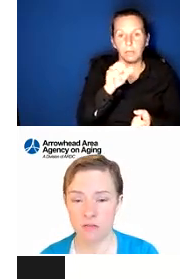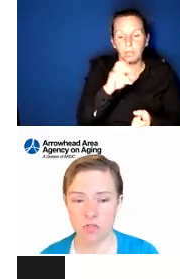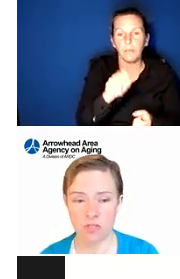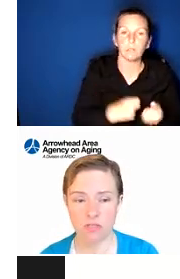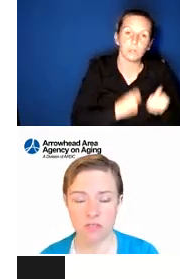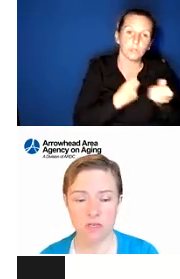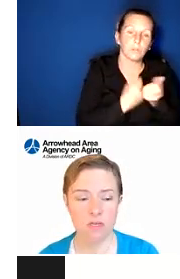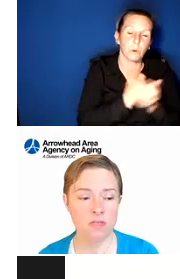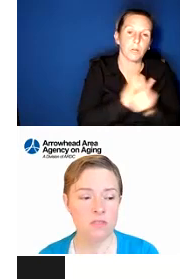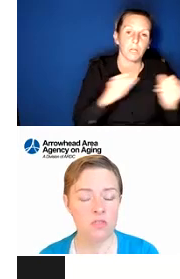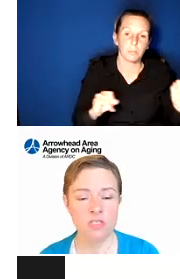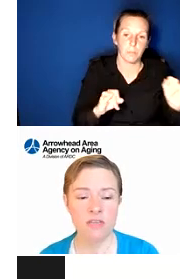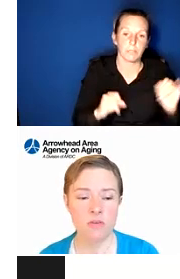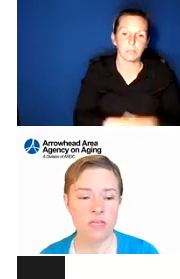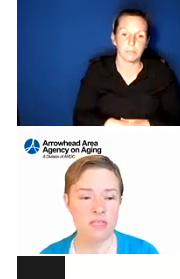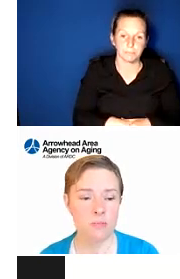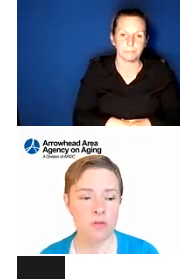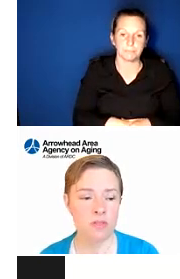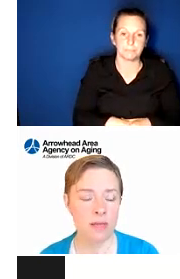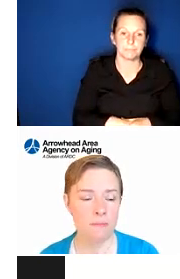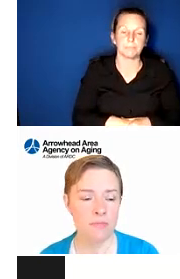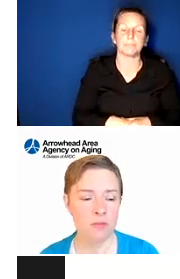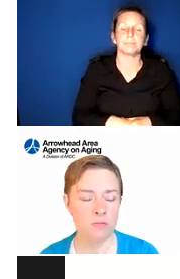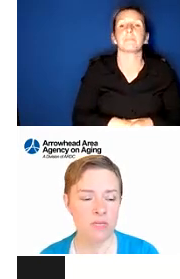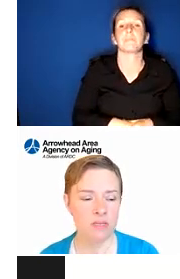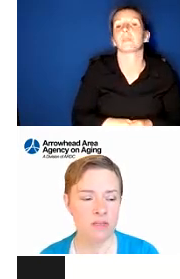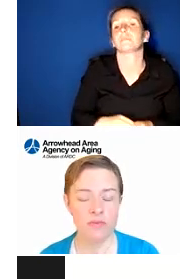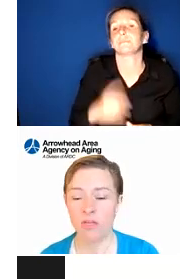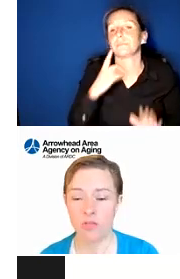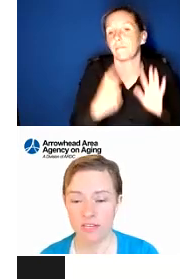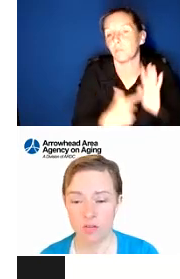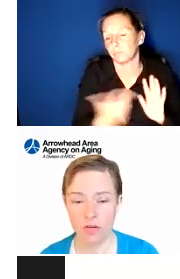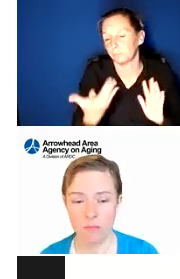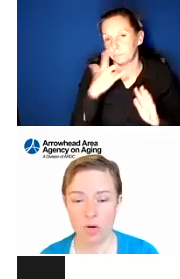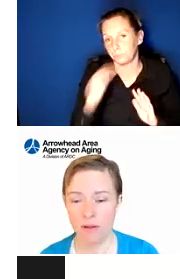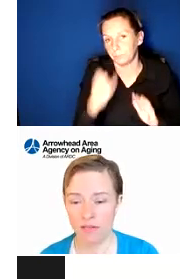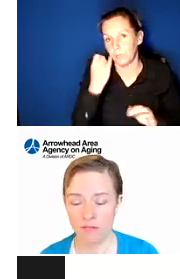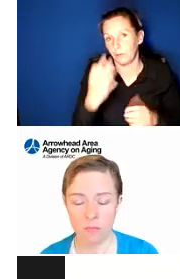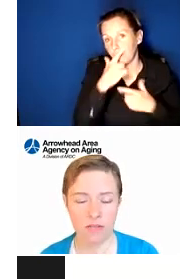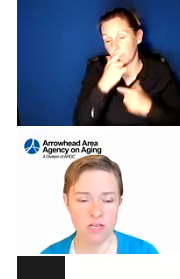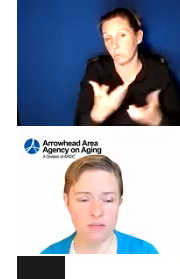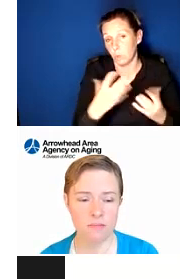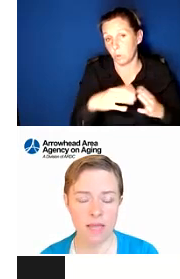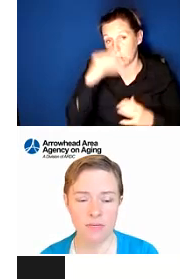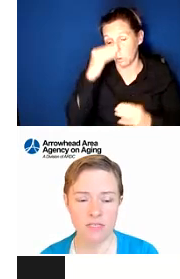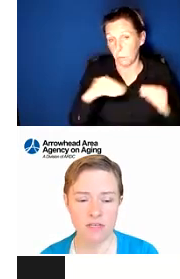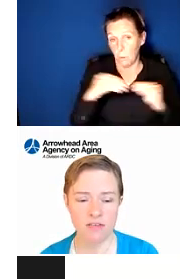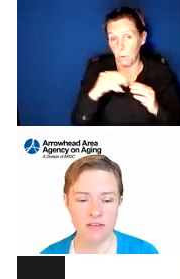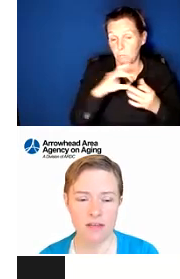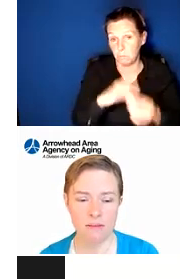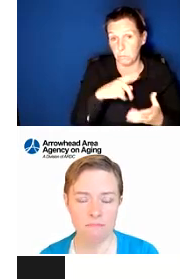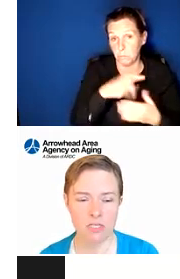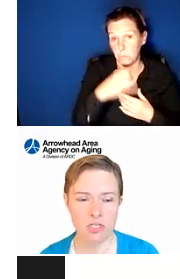market-based solutions. So just to give you an example, we can, if you're interested in learning more about any of the projects, I'm happy